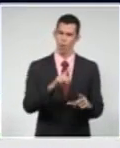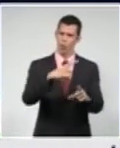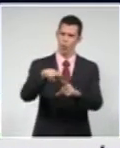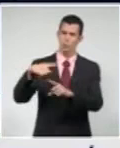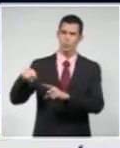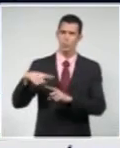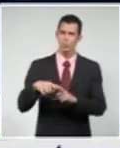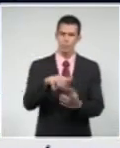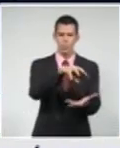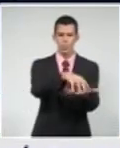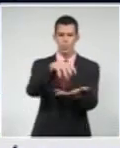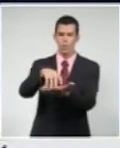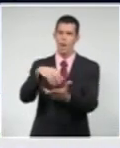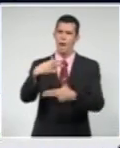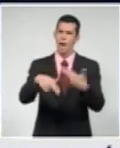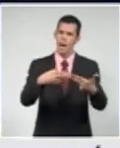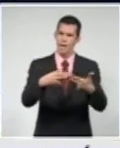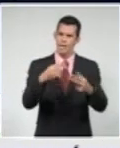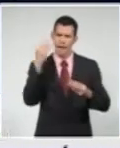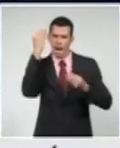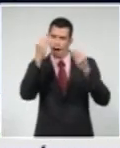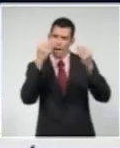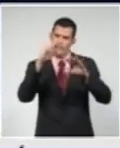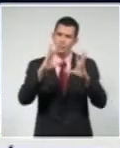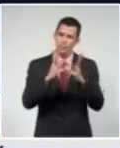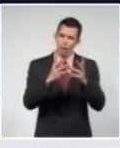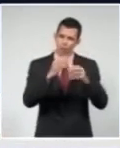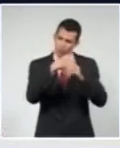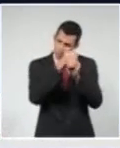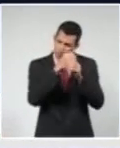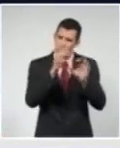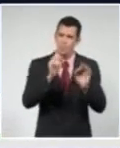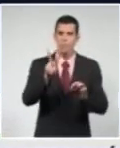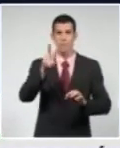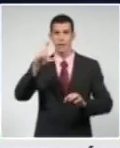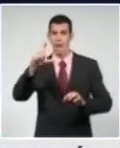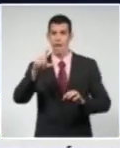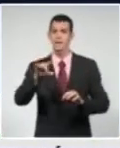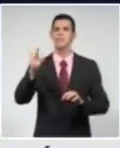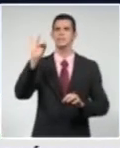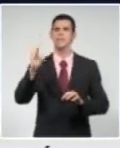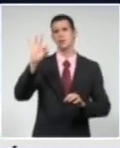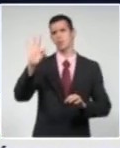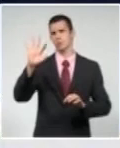1,874 were processed at the Pedro Curi Tropical Medicine Institute.